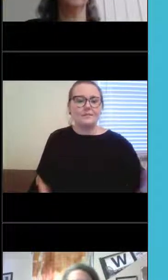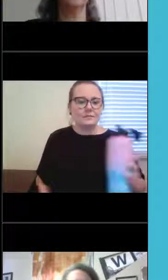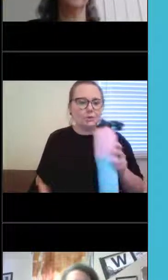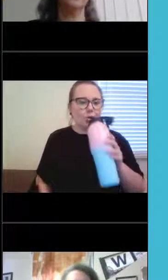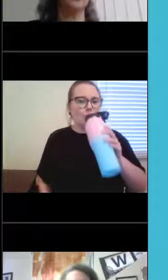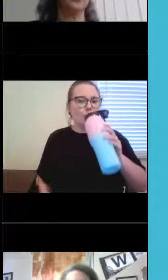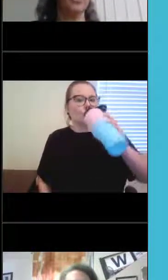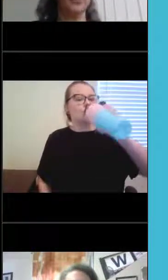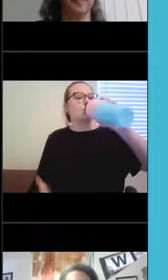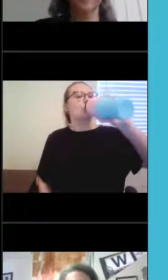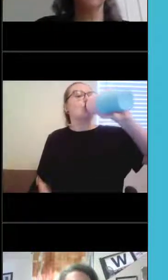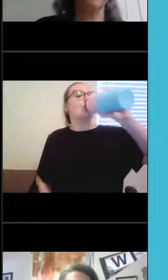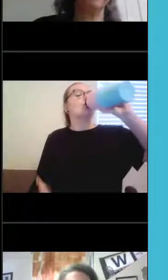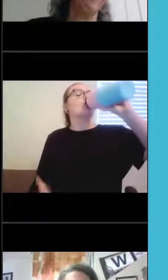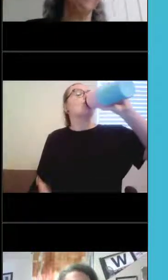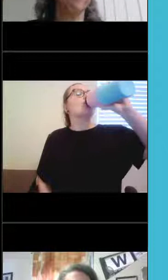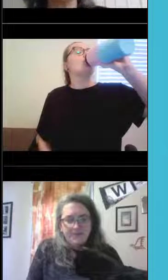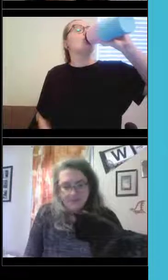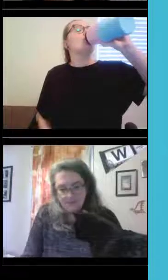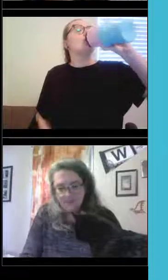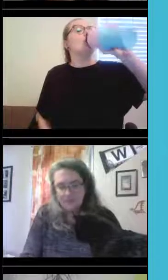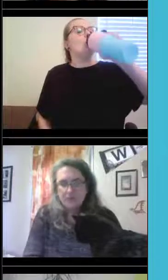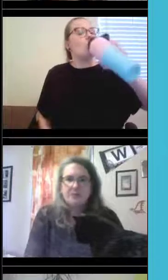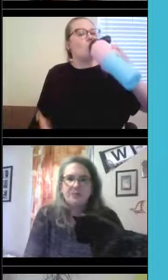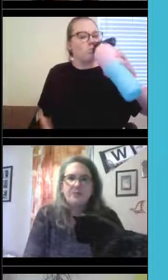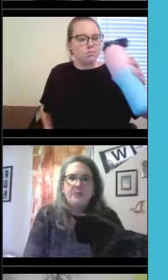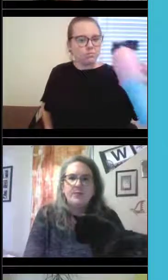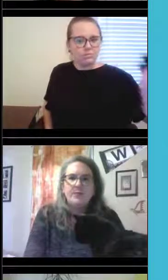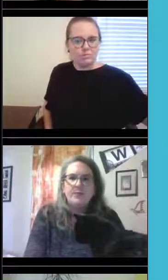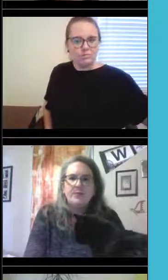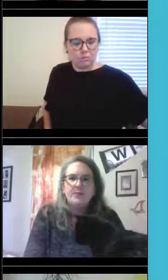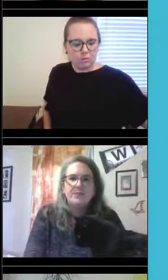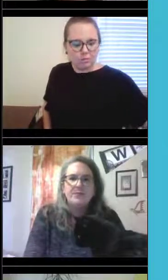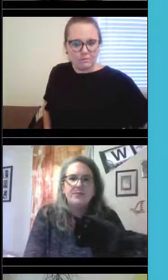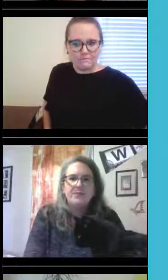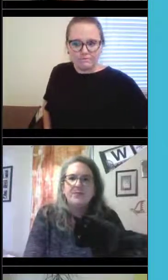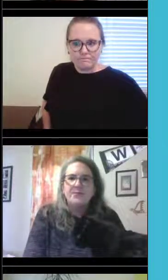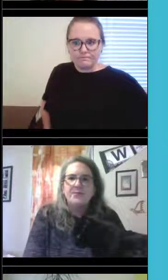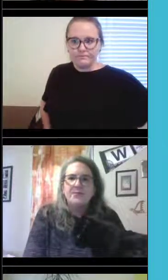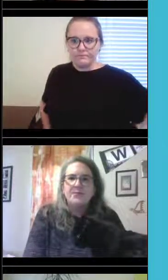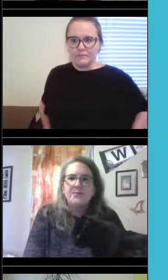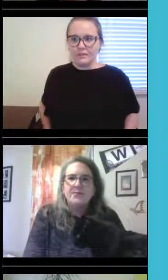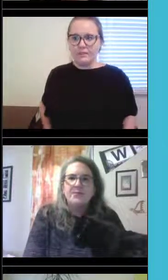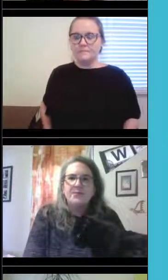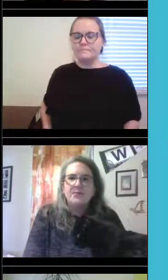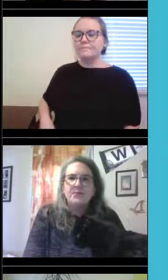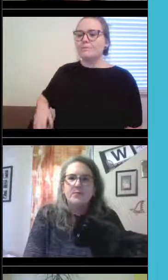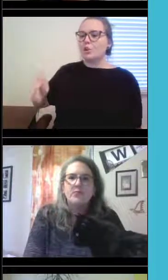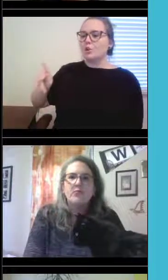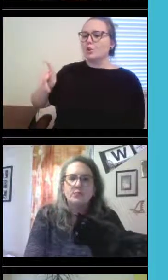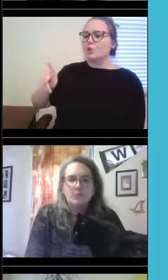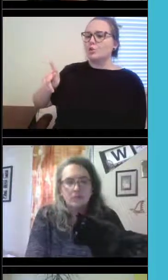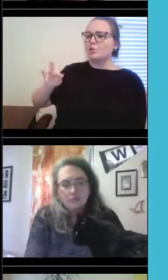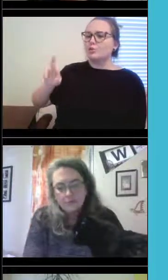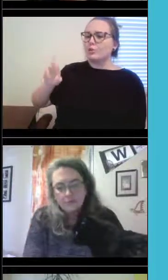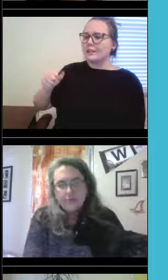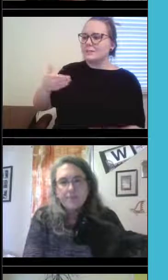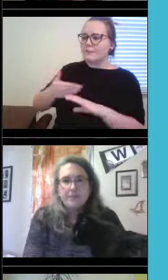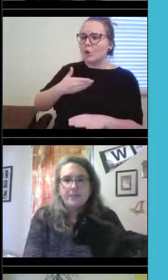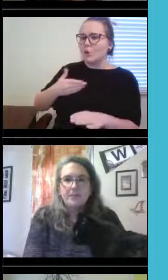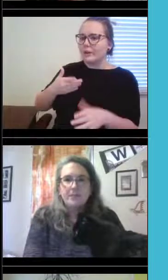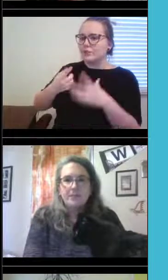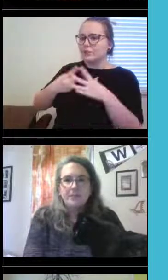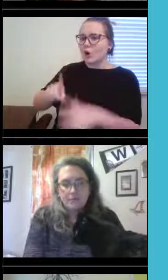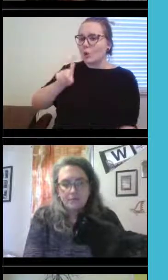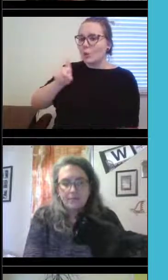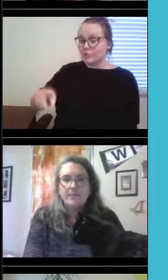chime in. Thank you so much. Kris, before we go to questions, is there anything that